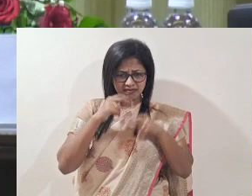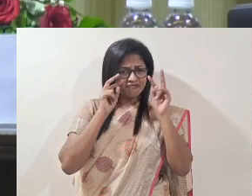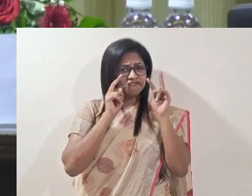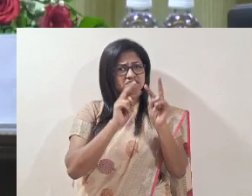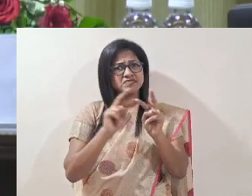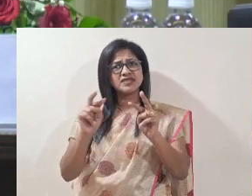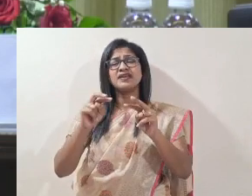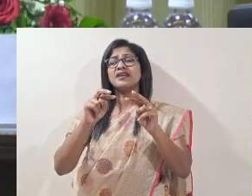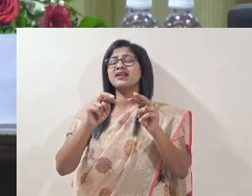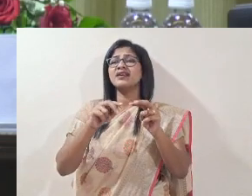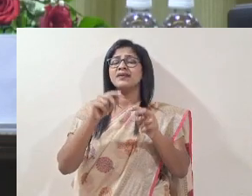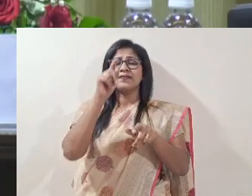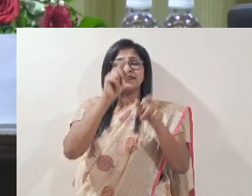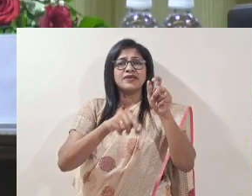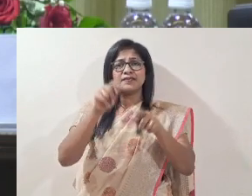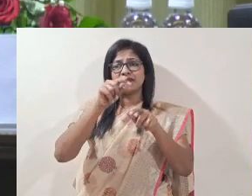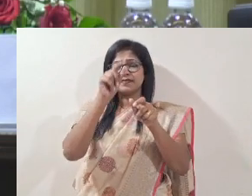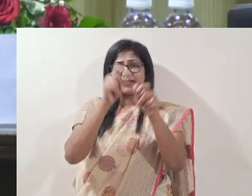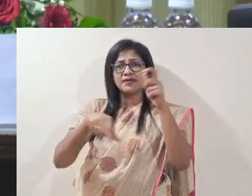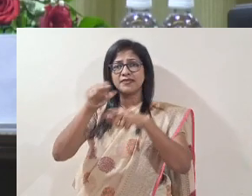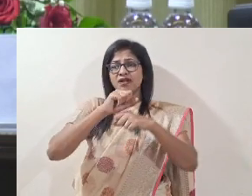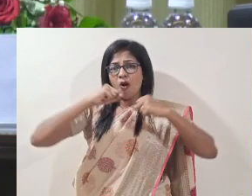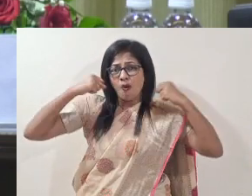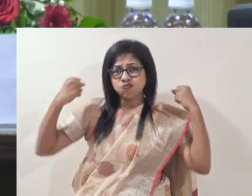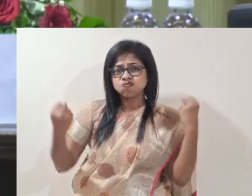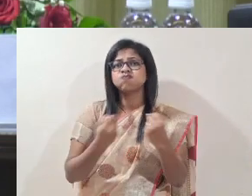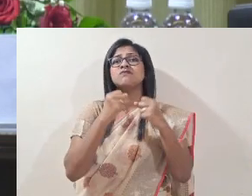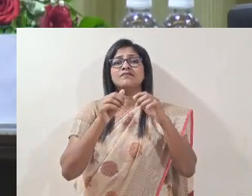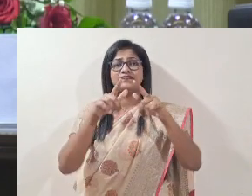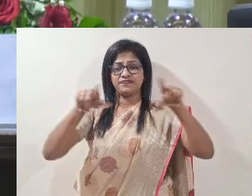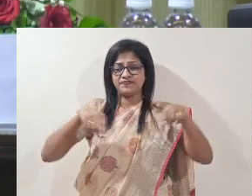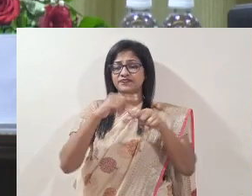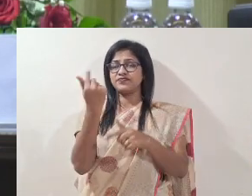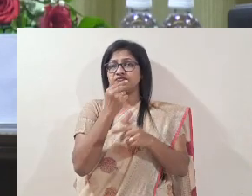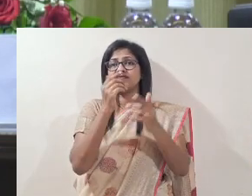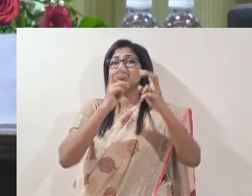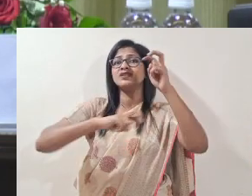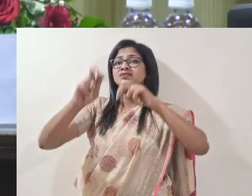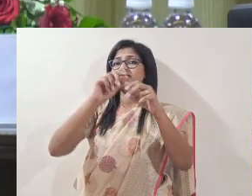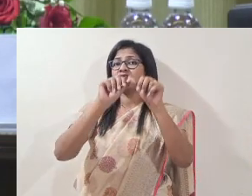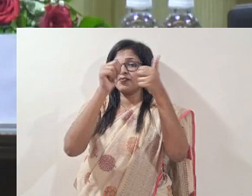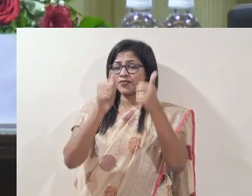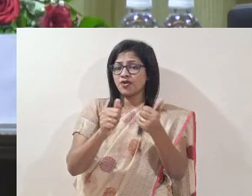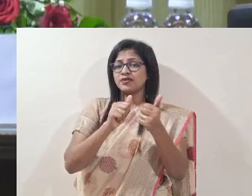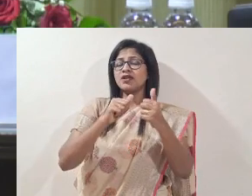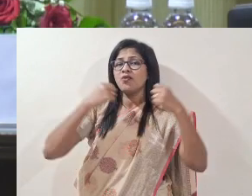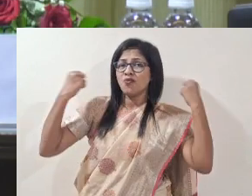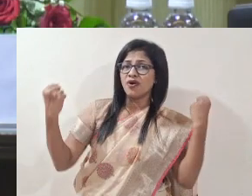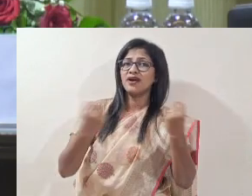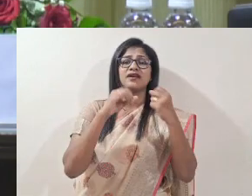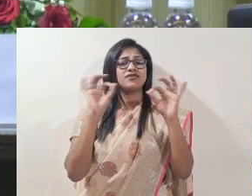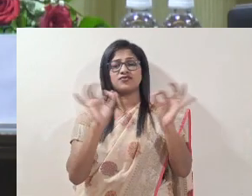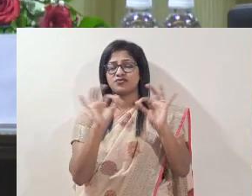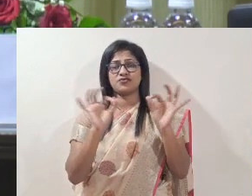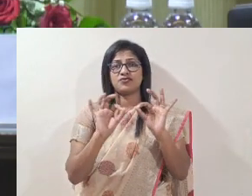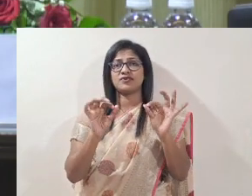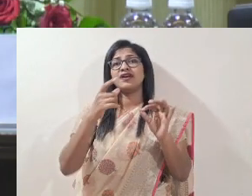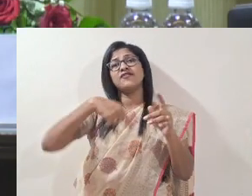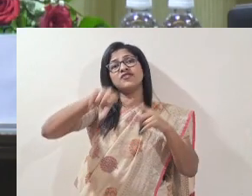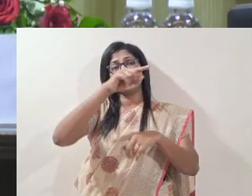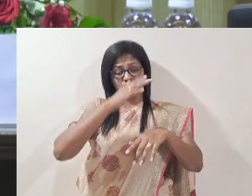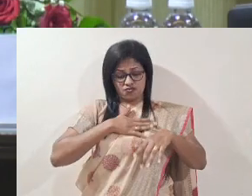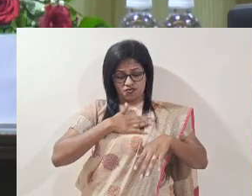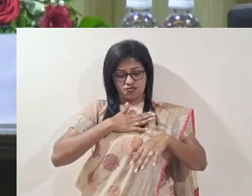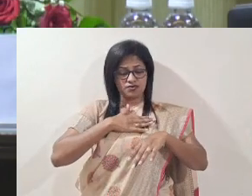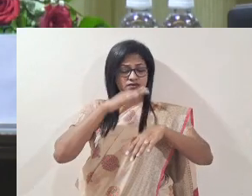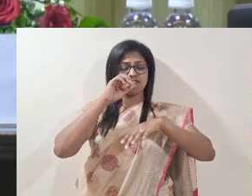made on developing a land use transport models. To speak frankly, we take a decision based